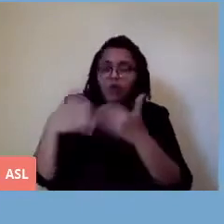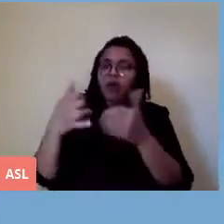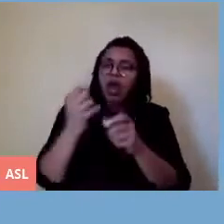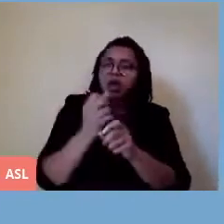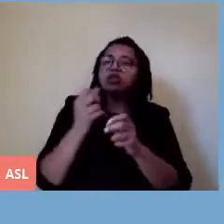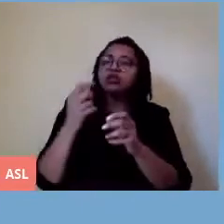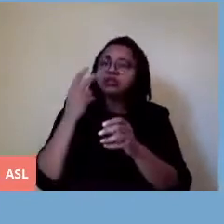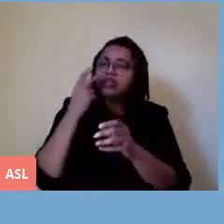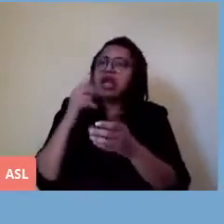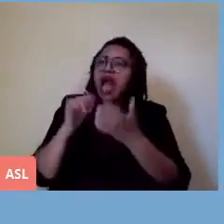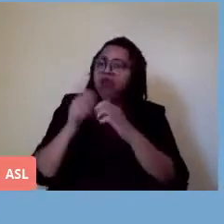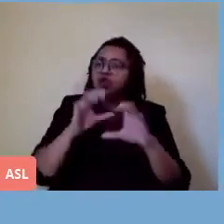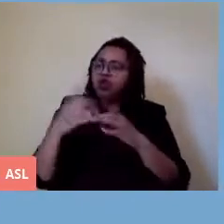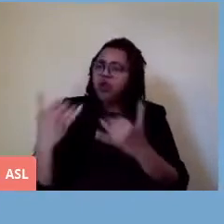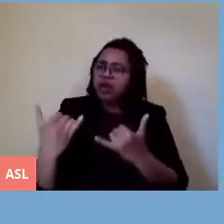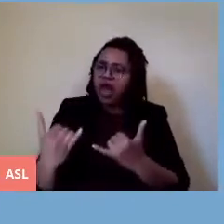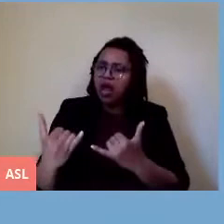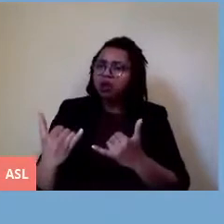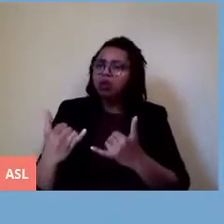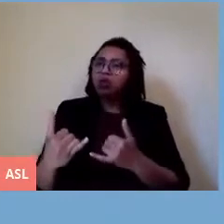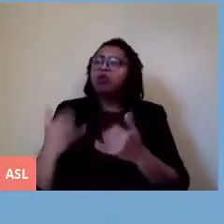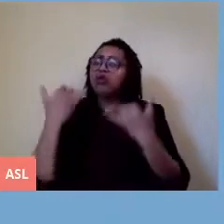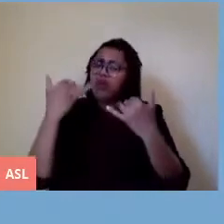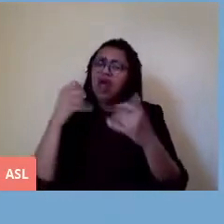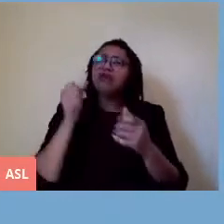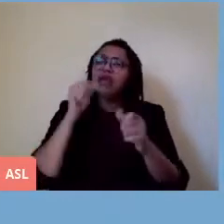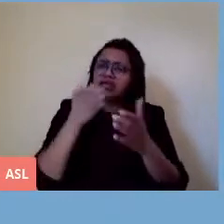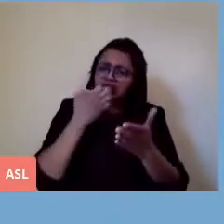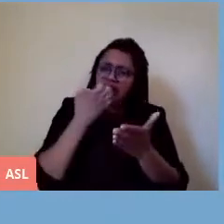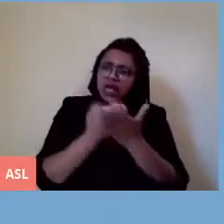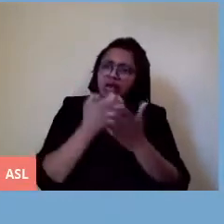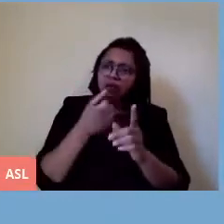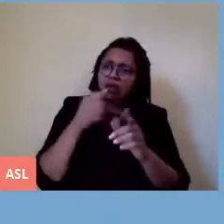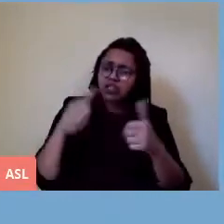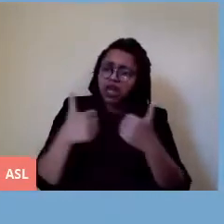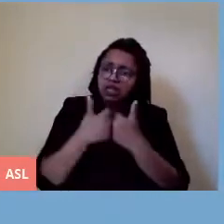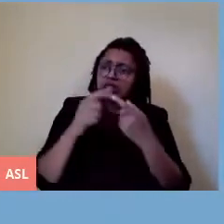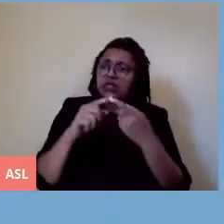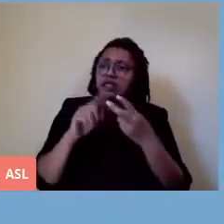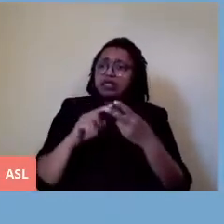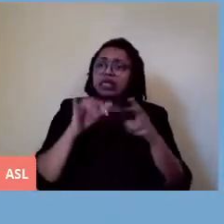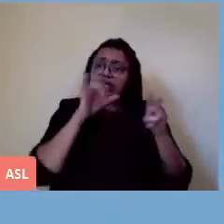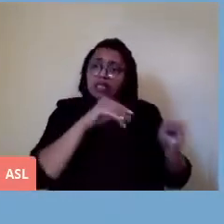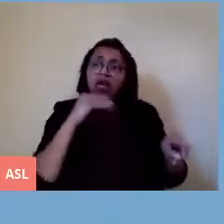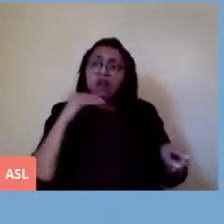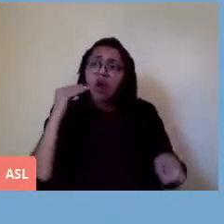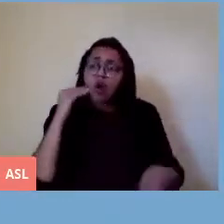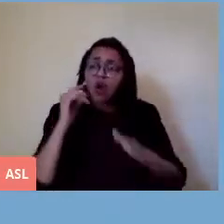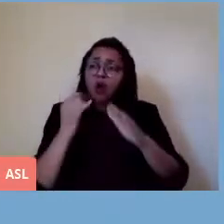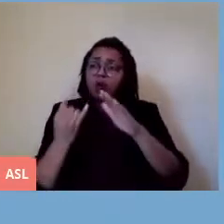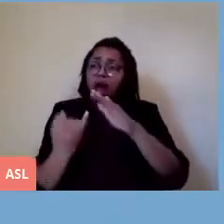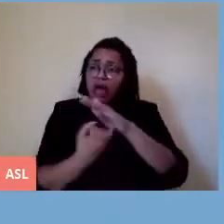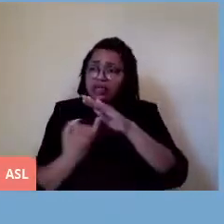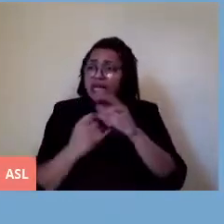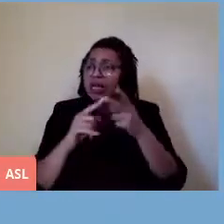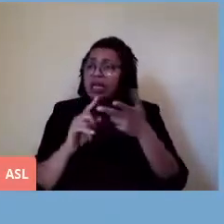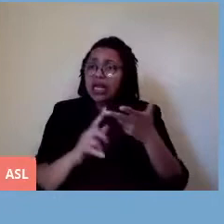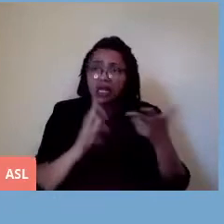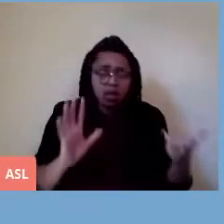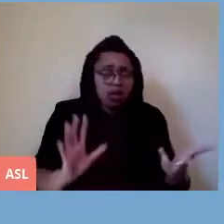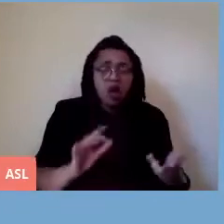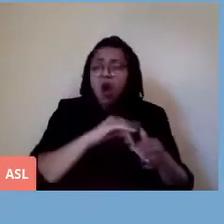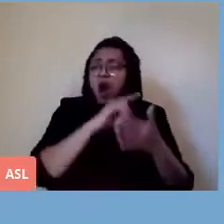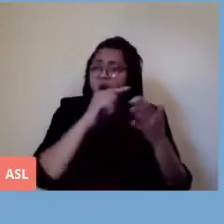political upheaval, a time of economic challenge, a time of isolation and reconnection? We're so lucky to